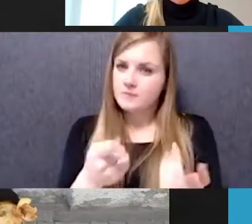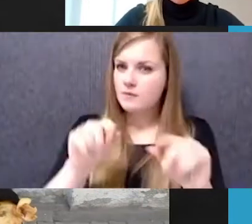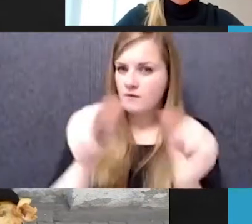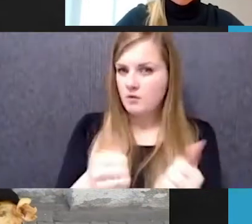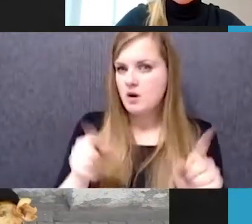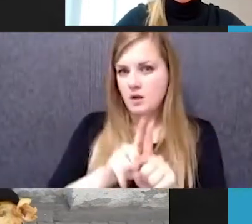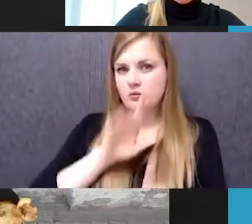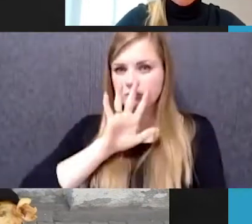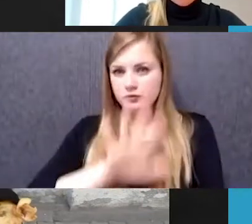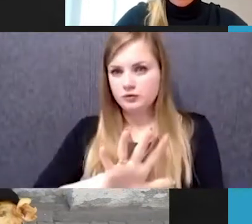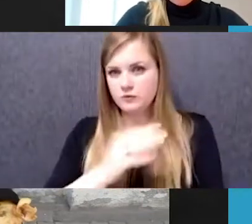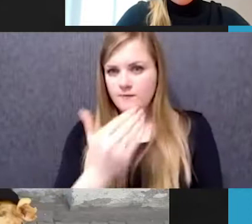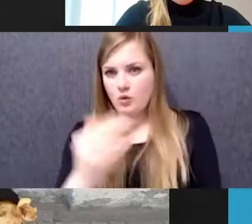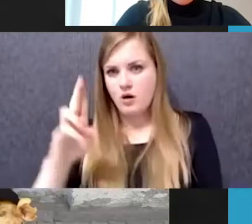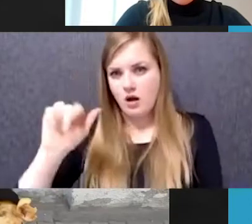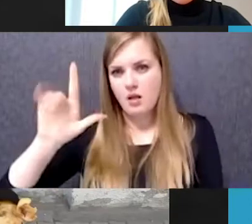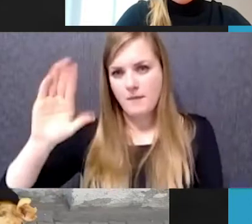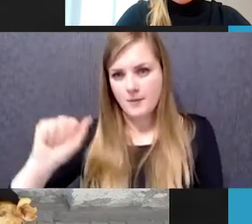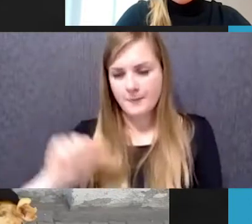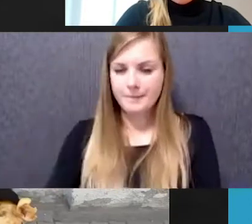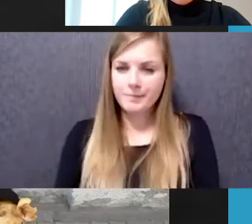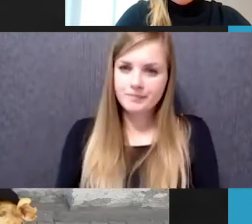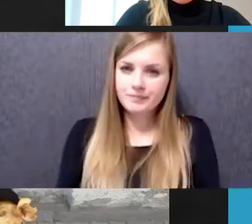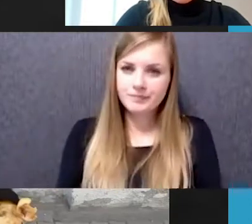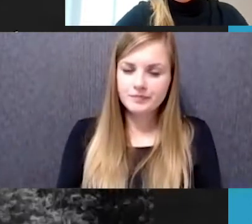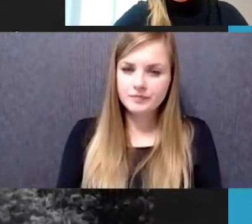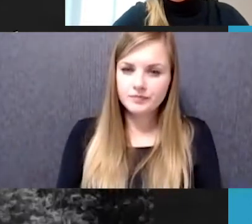taunting and inciting hatred.